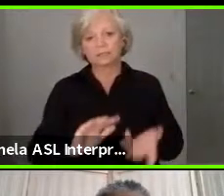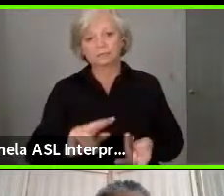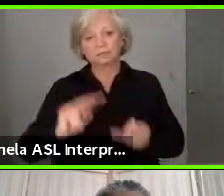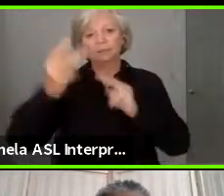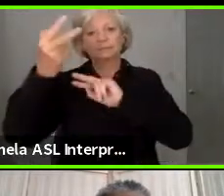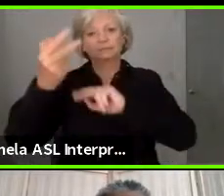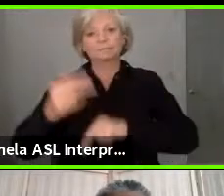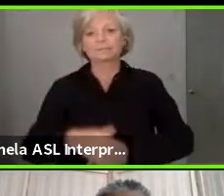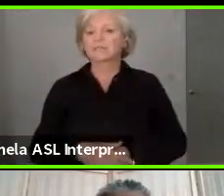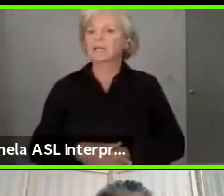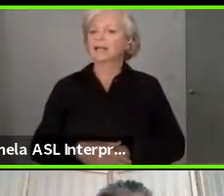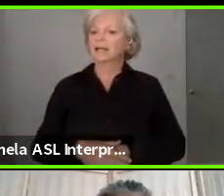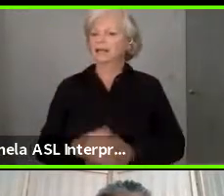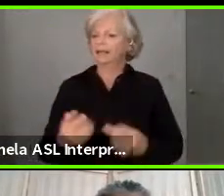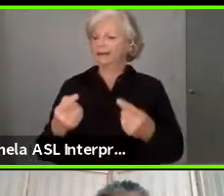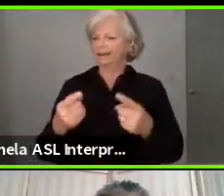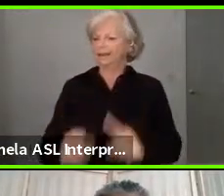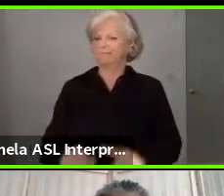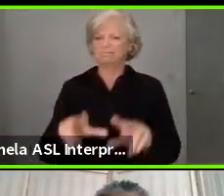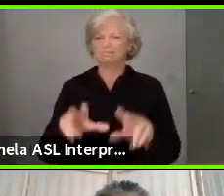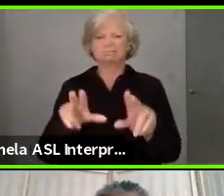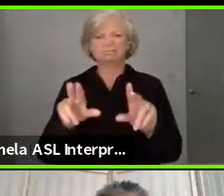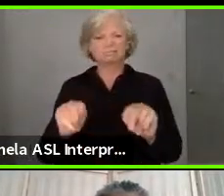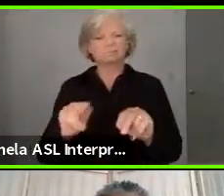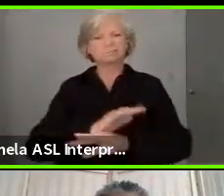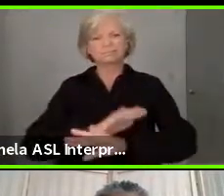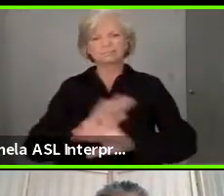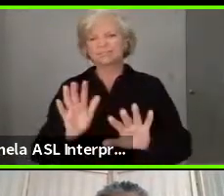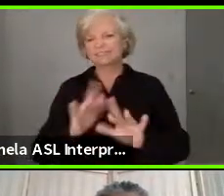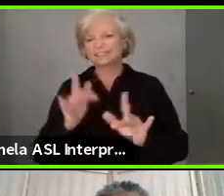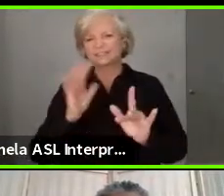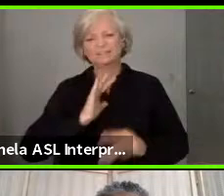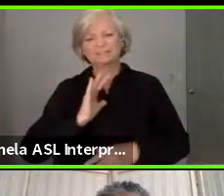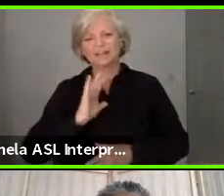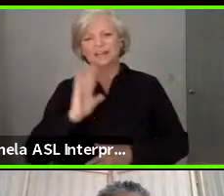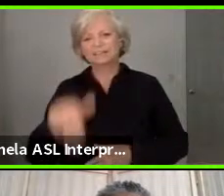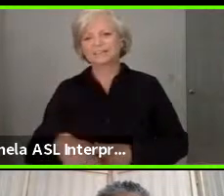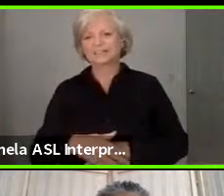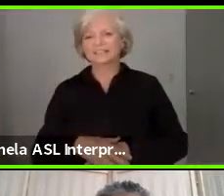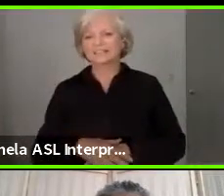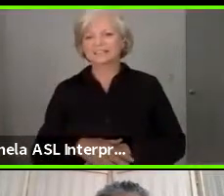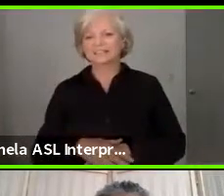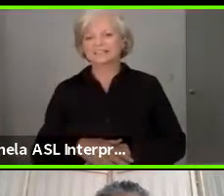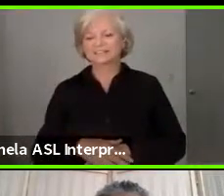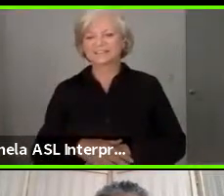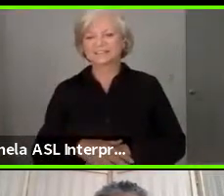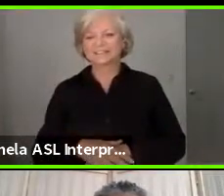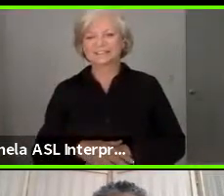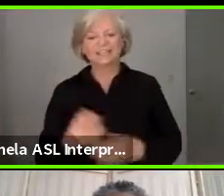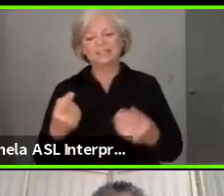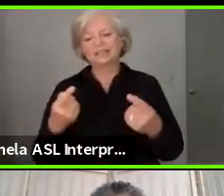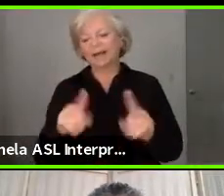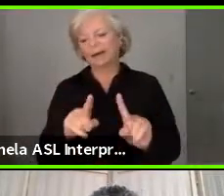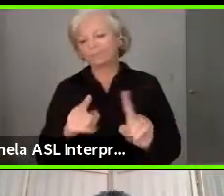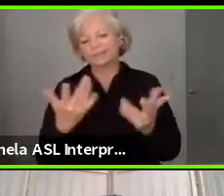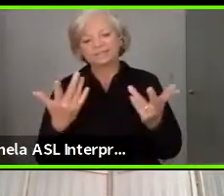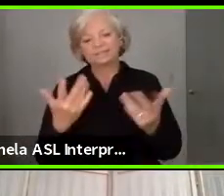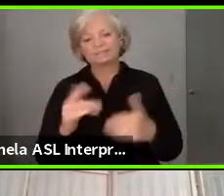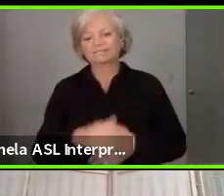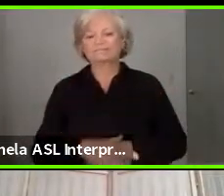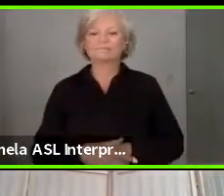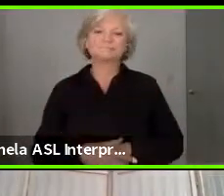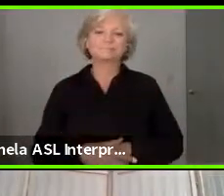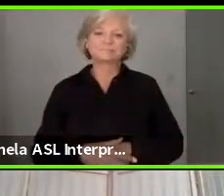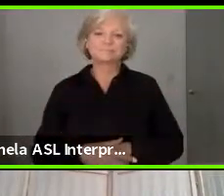It happened. Smile, mommy. Par for the course. Smile. It just happened. Está bien, no pasa nada. Yeah.